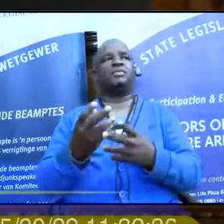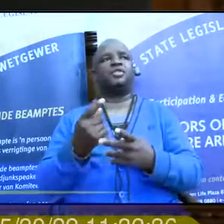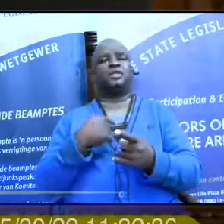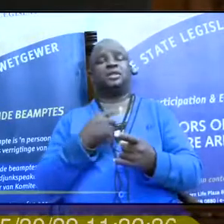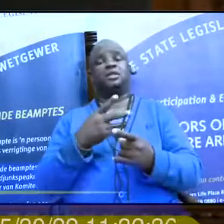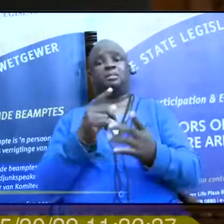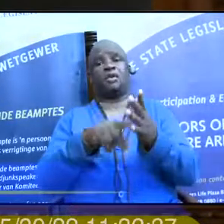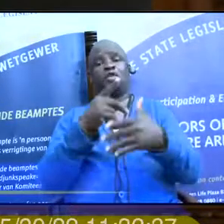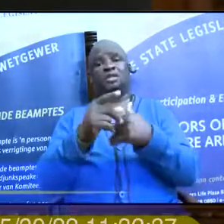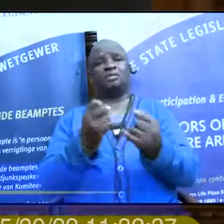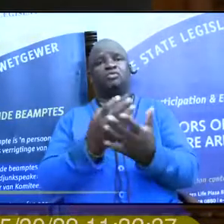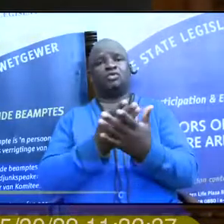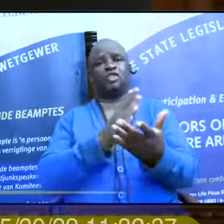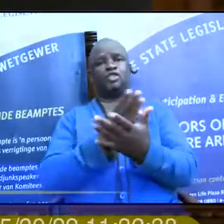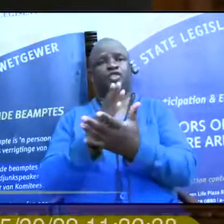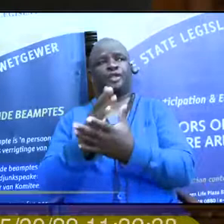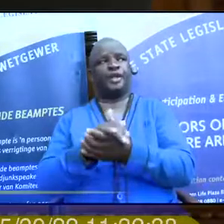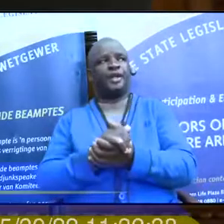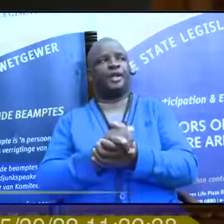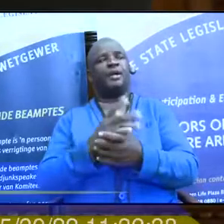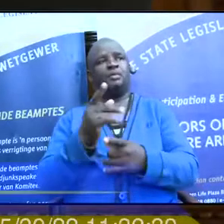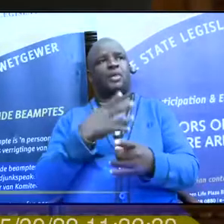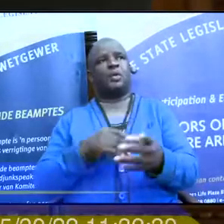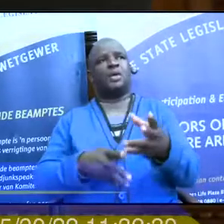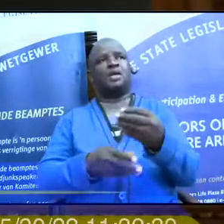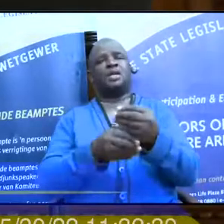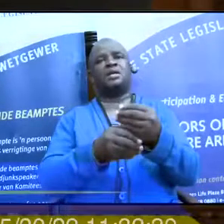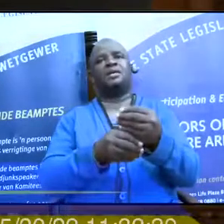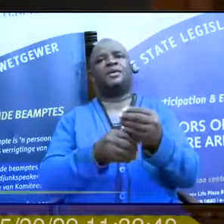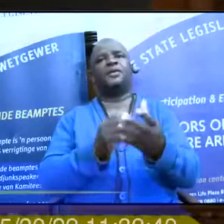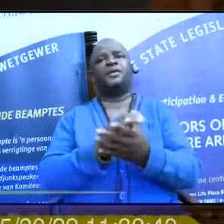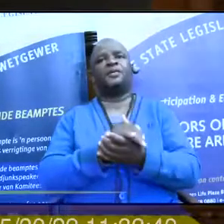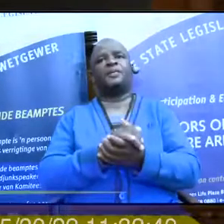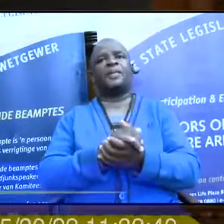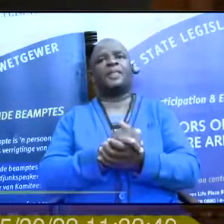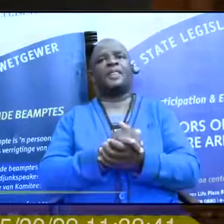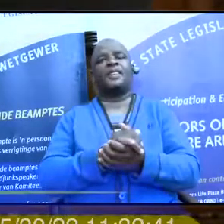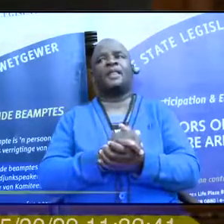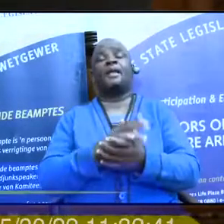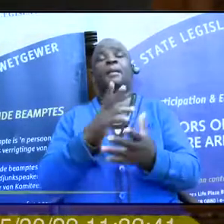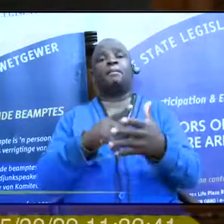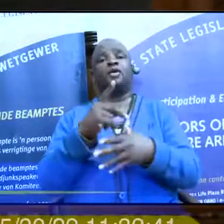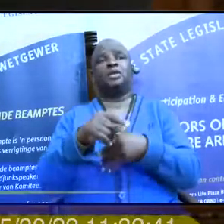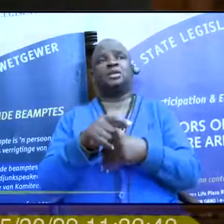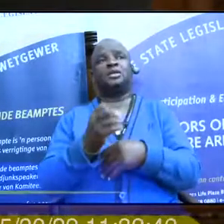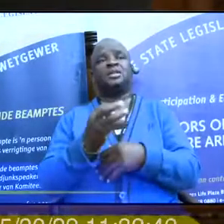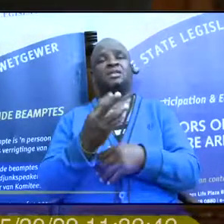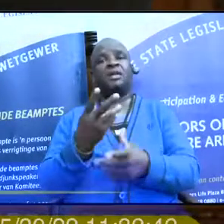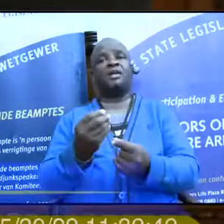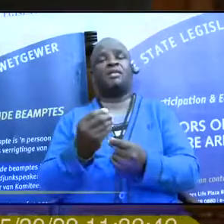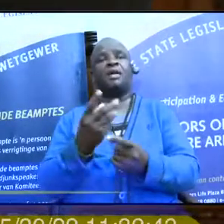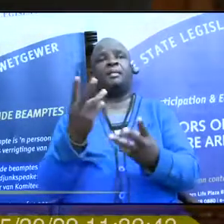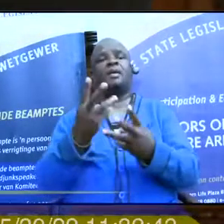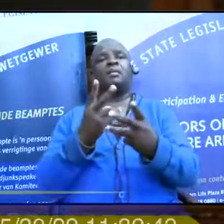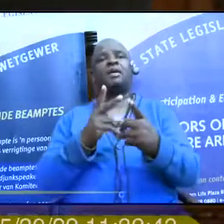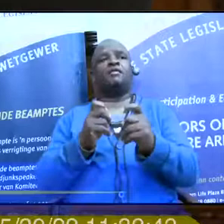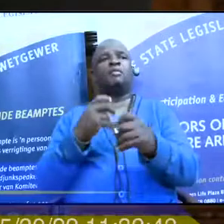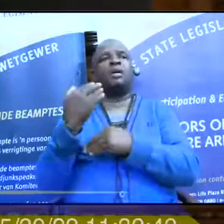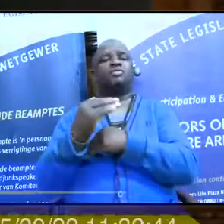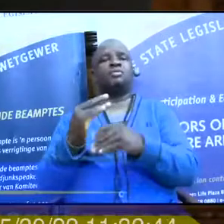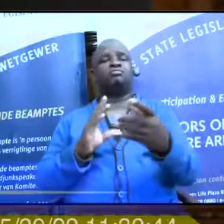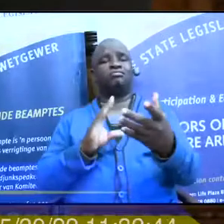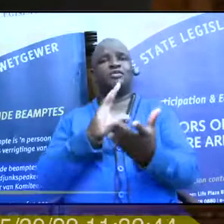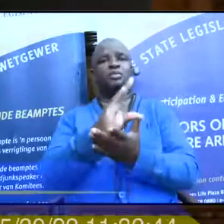of those projects but what i would like to add as i mentioned these type of projects when you have foreign investors or when you have